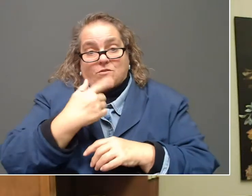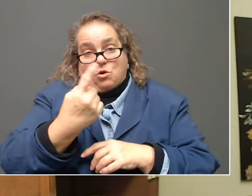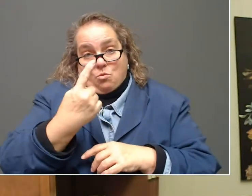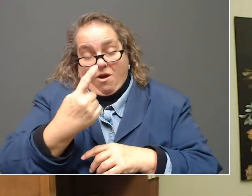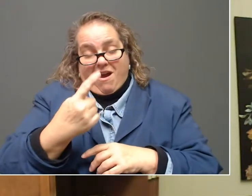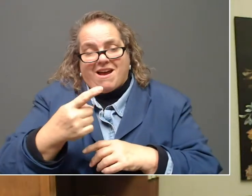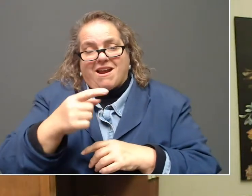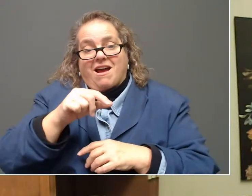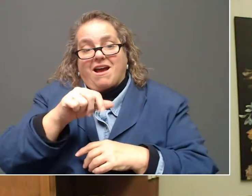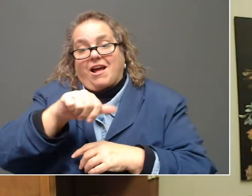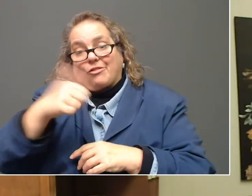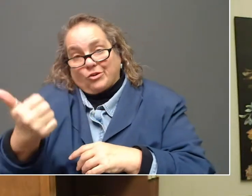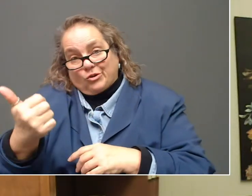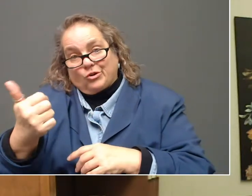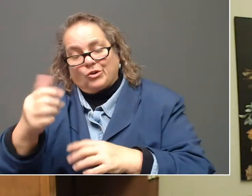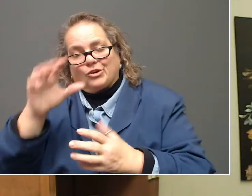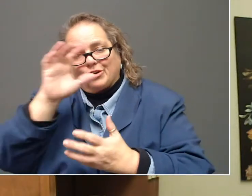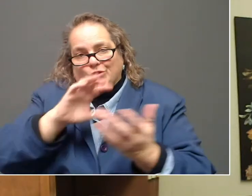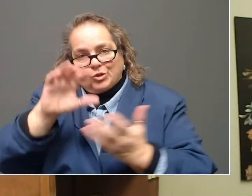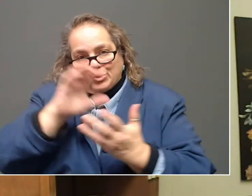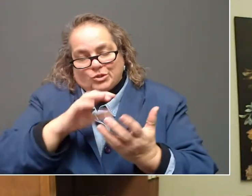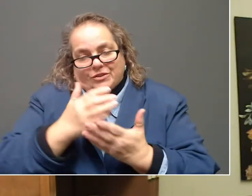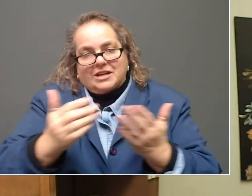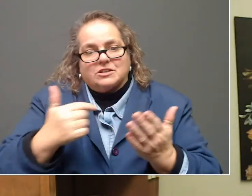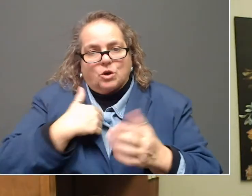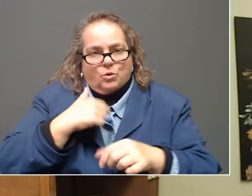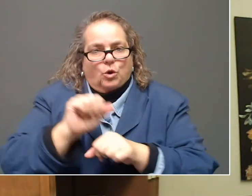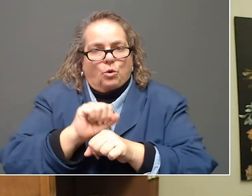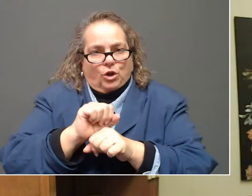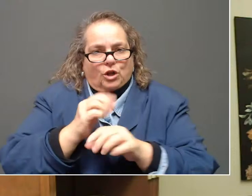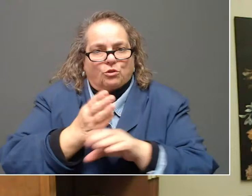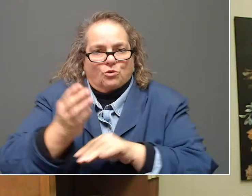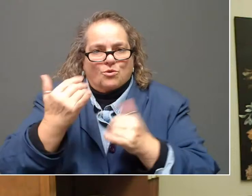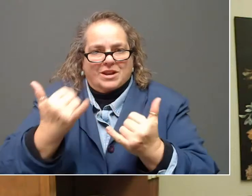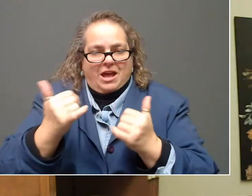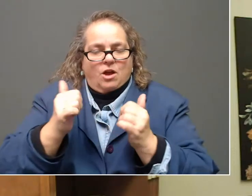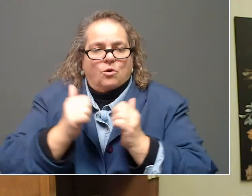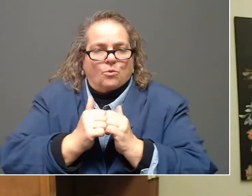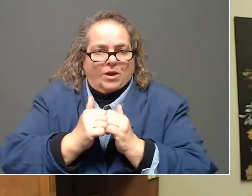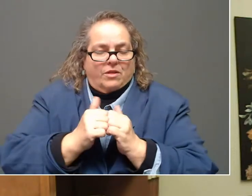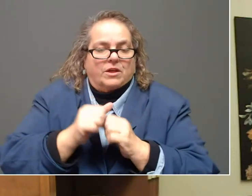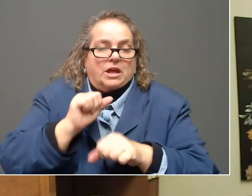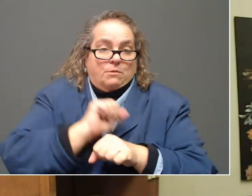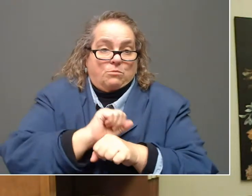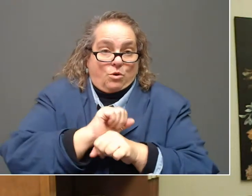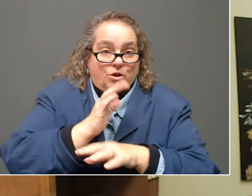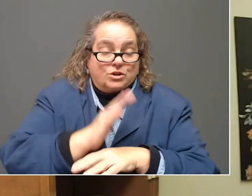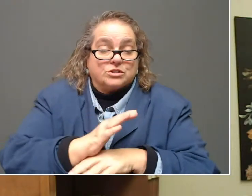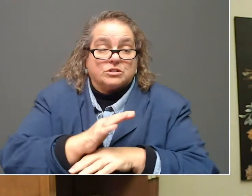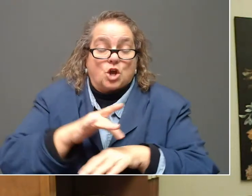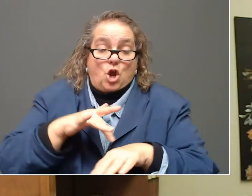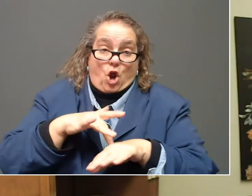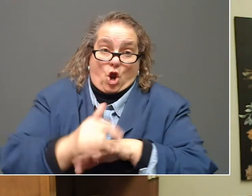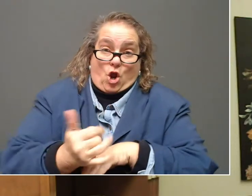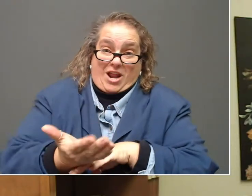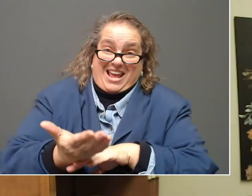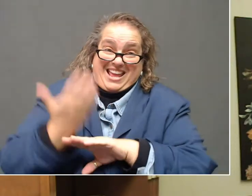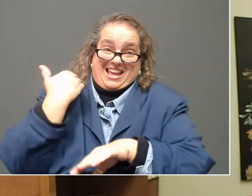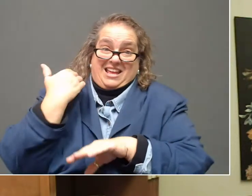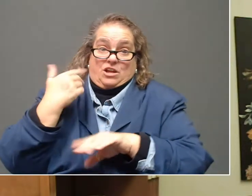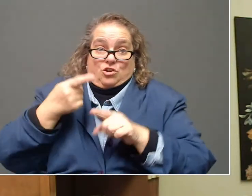over 1,000 emails to the 1099 question email. And the majority of the time, they have been just